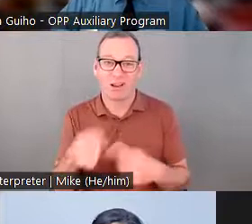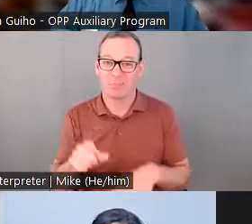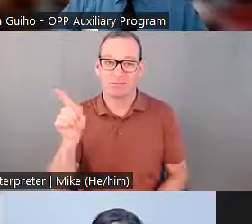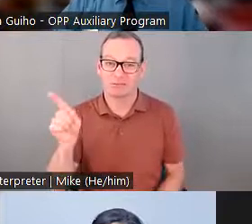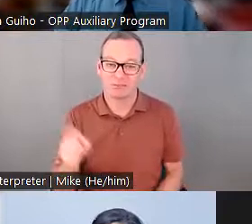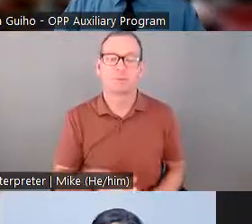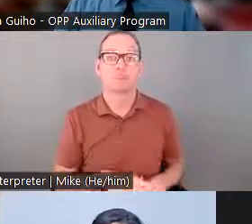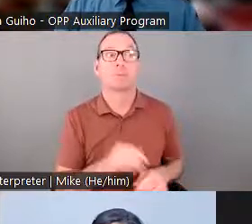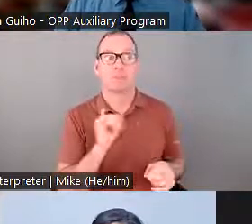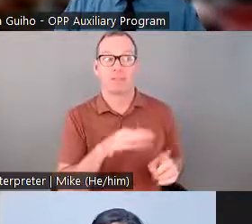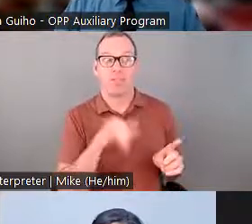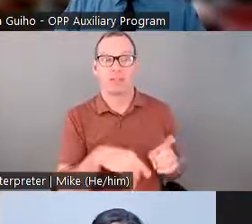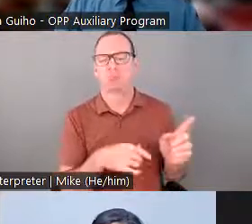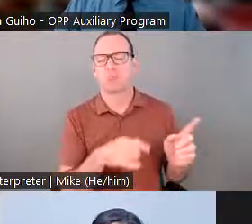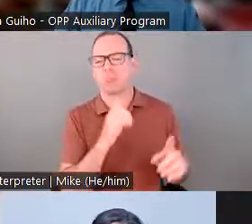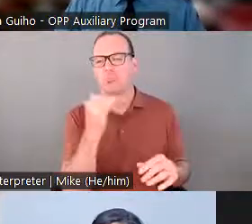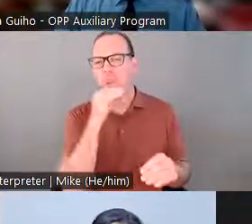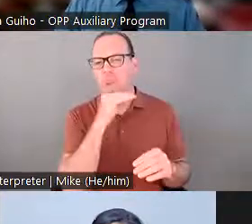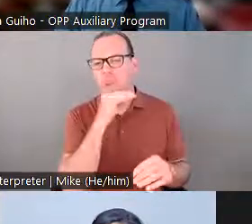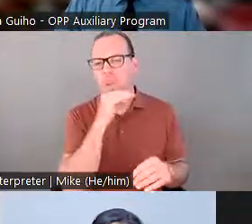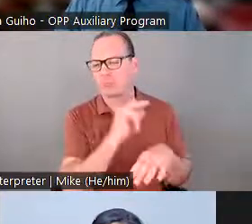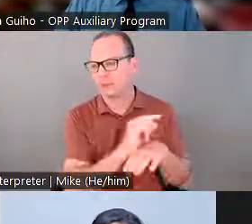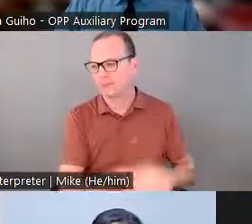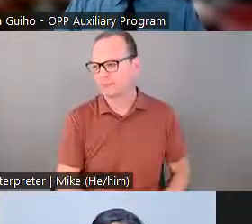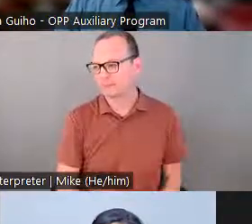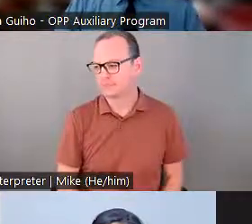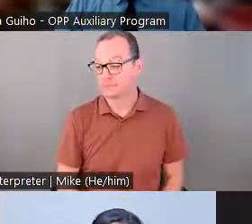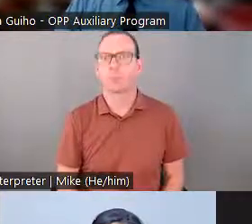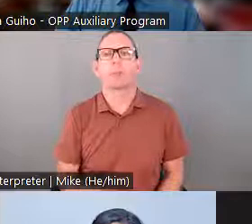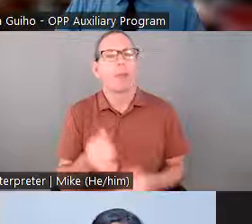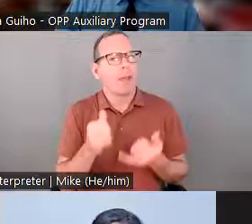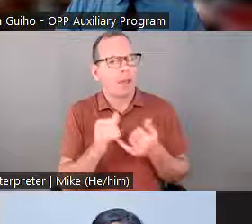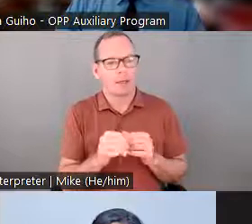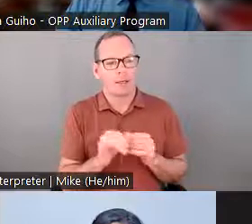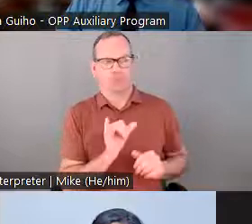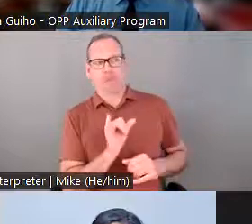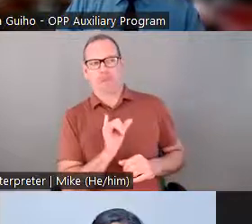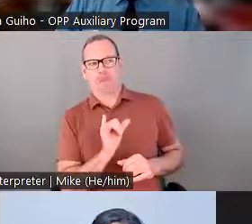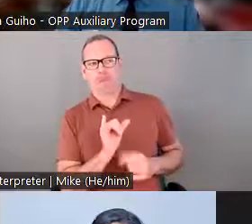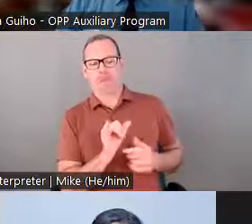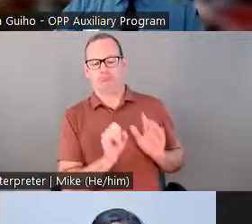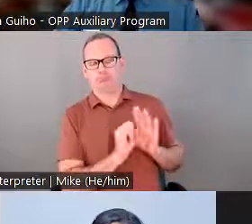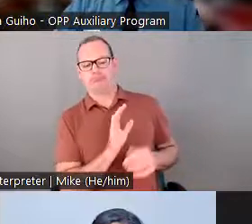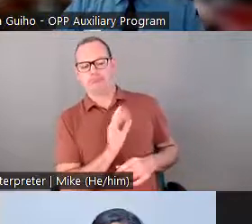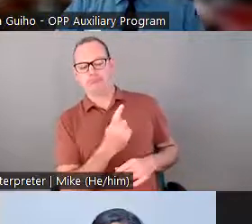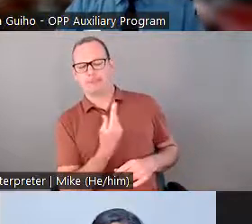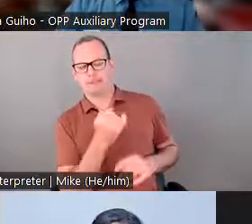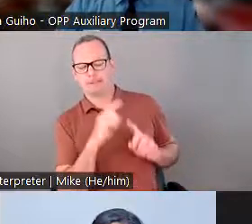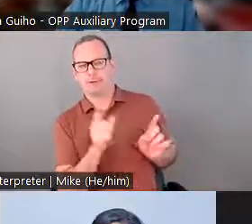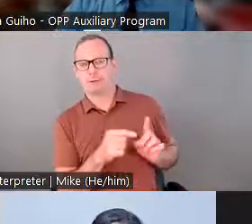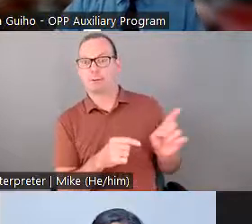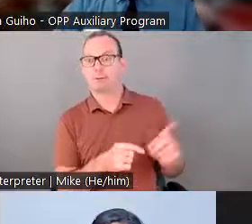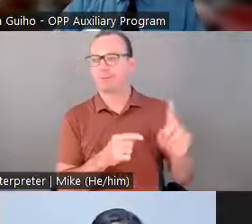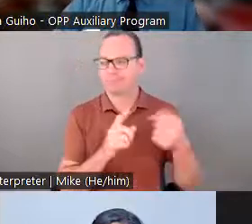Some of the red flags: aggressive and threatening language. You pay now or you're being arrested. We're going to send, the police are coming to your